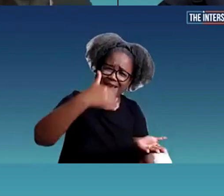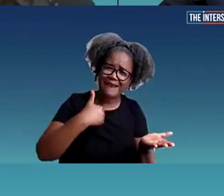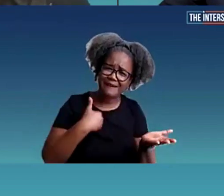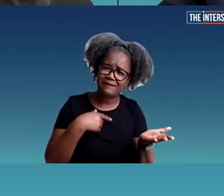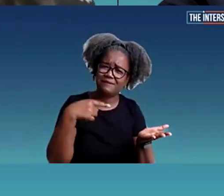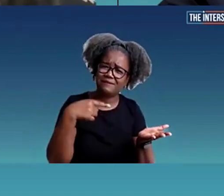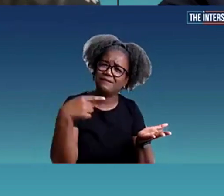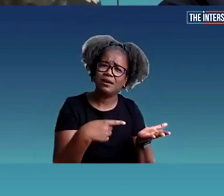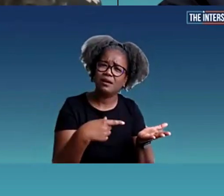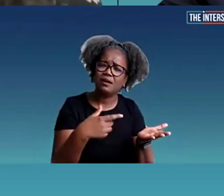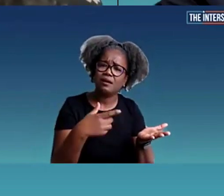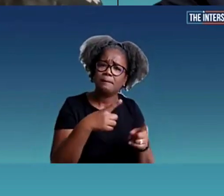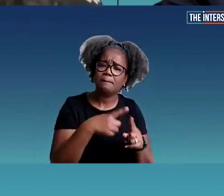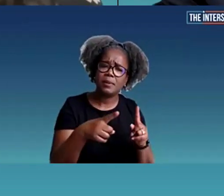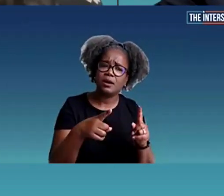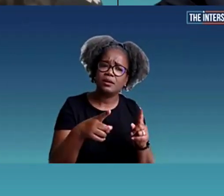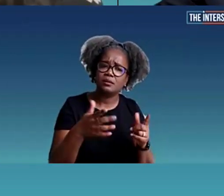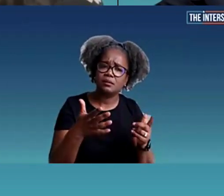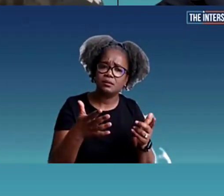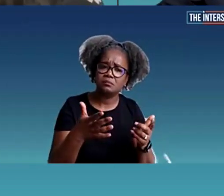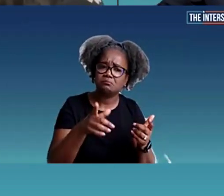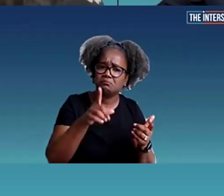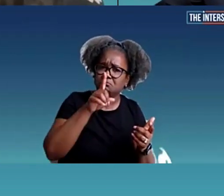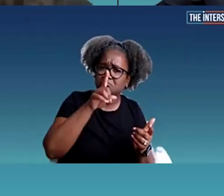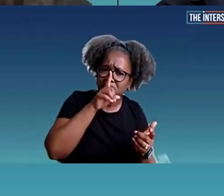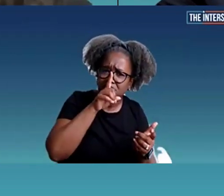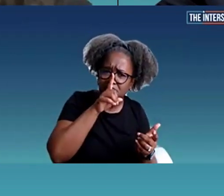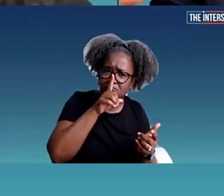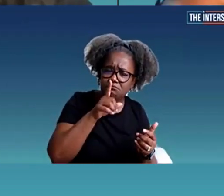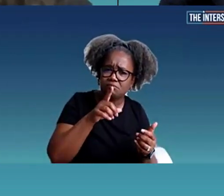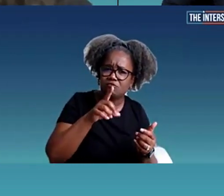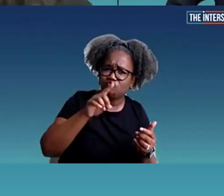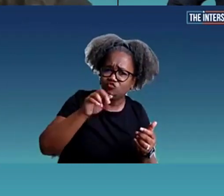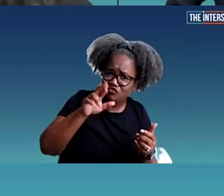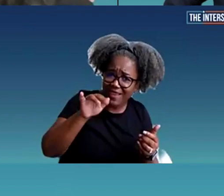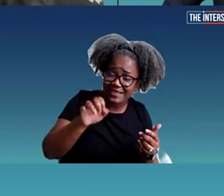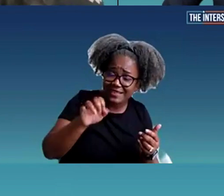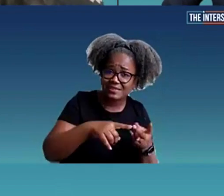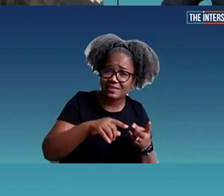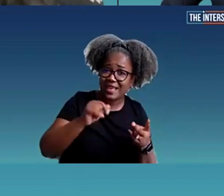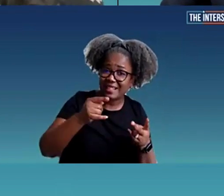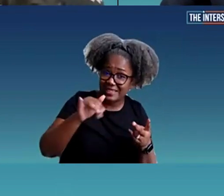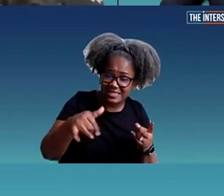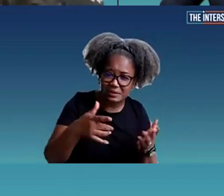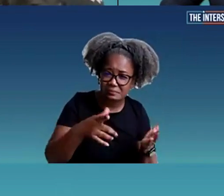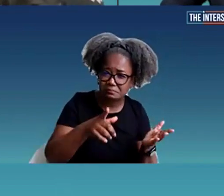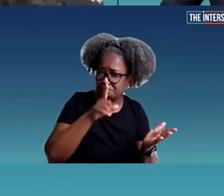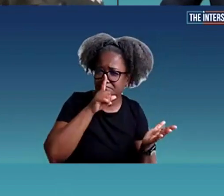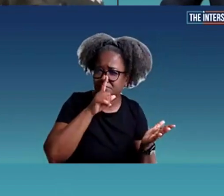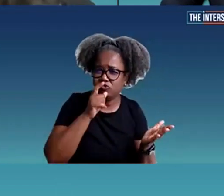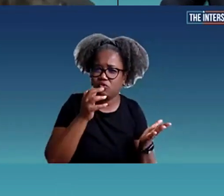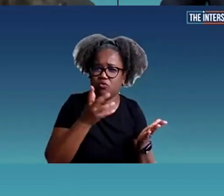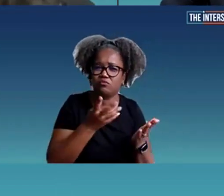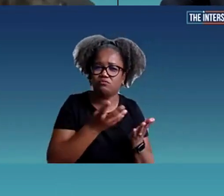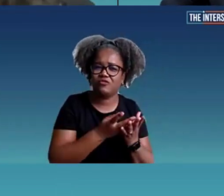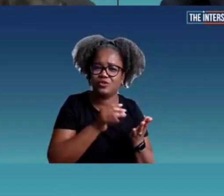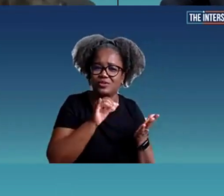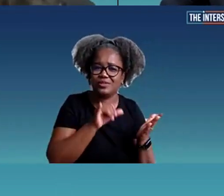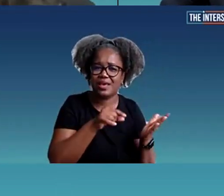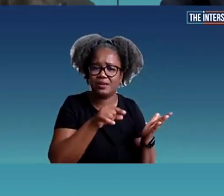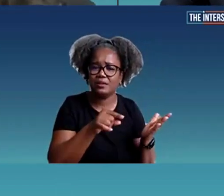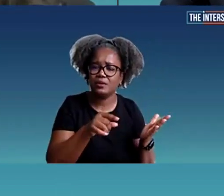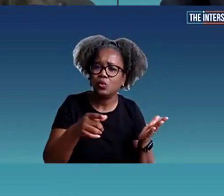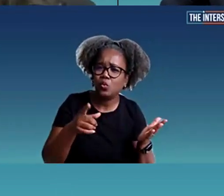analyze about race and ethnicity," where could they begin? Where could I begin? What would you say? That's a good